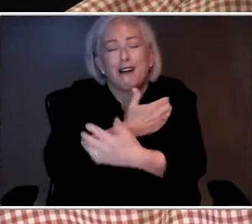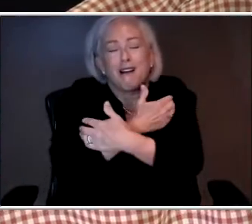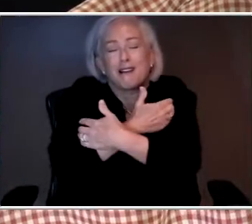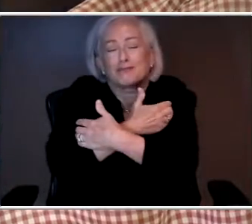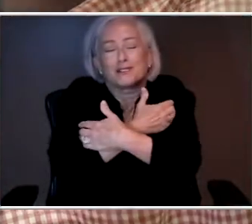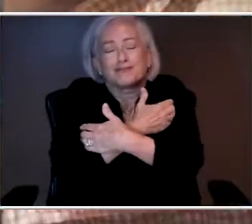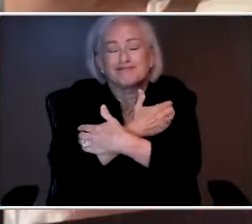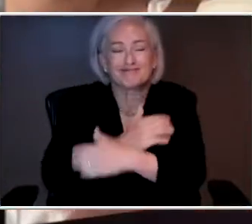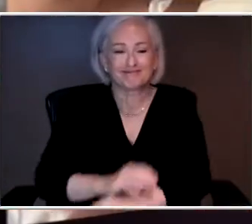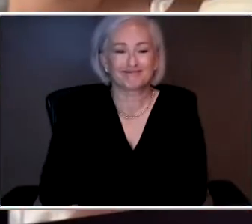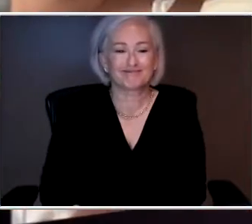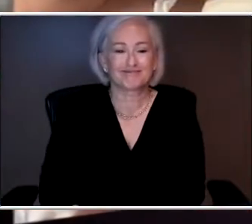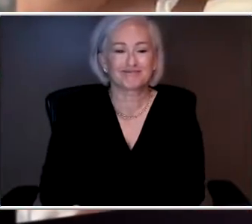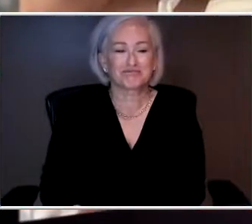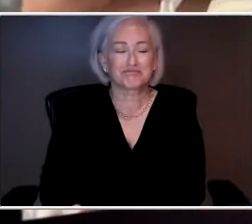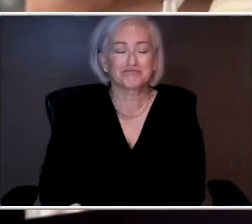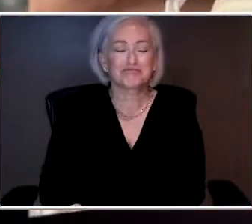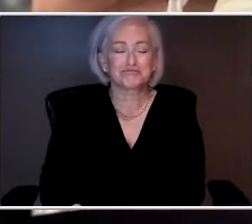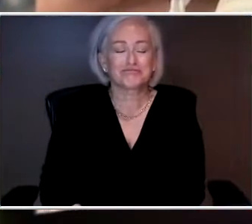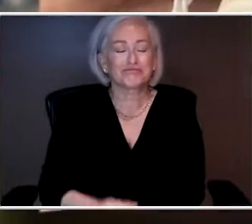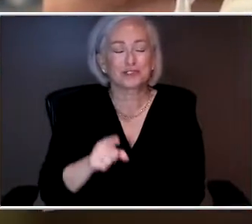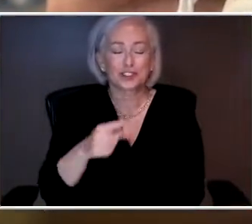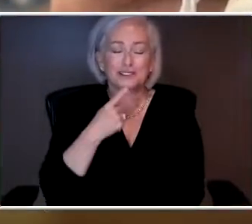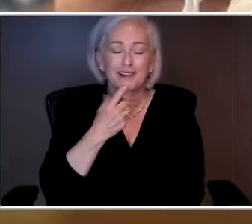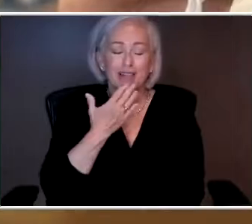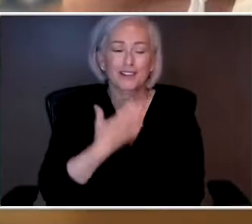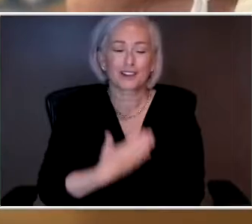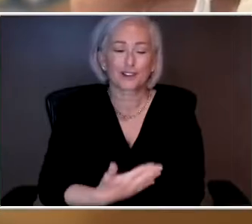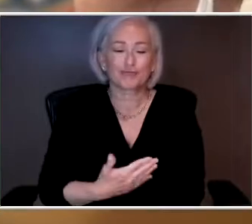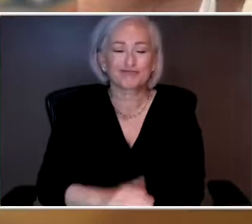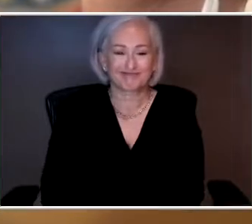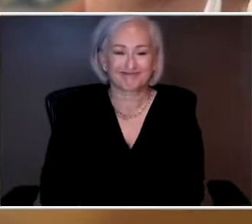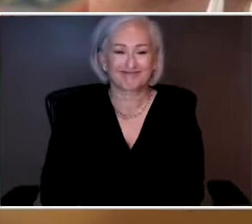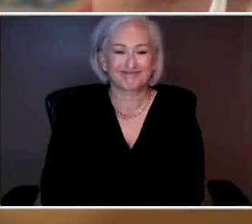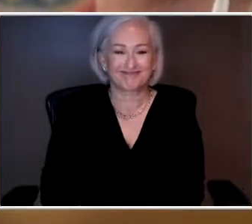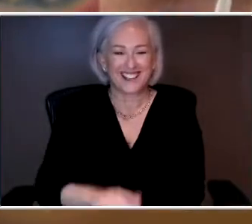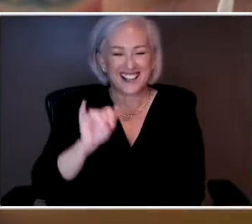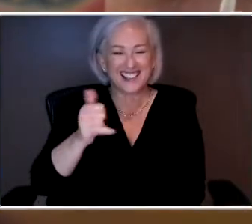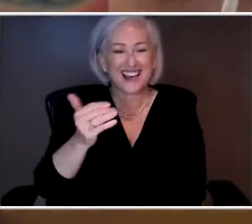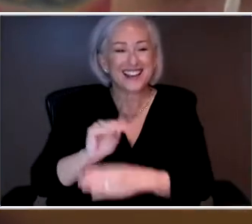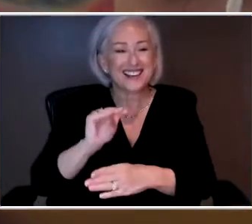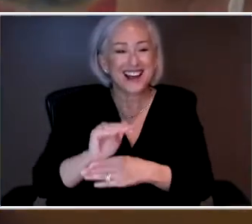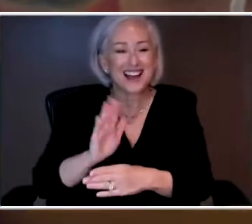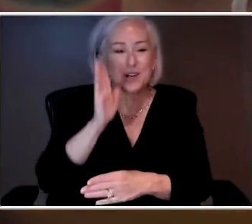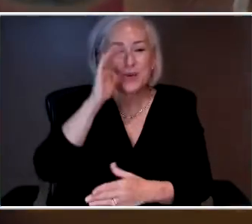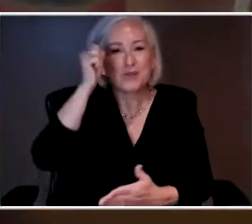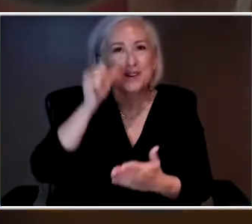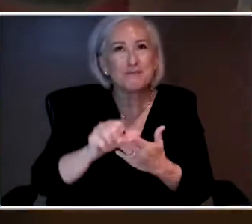Just said, thank you. A night they both will remember forever.